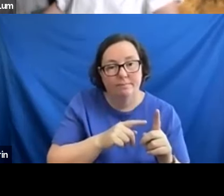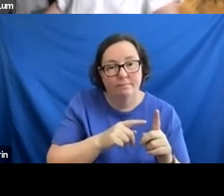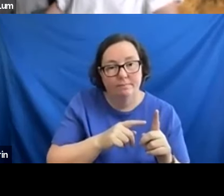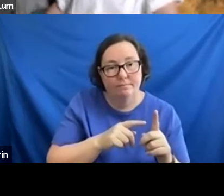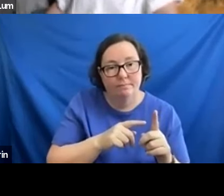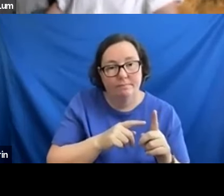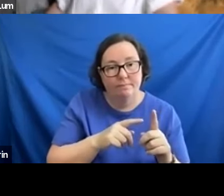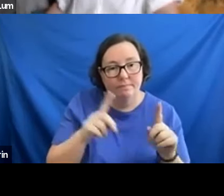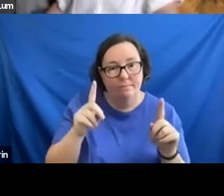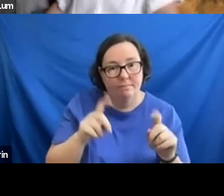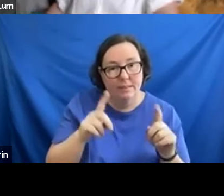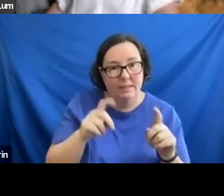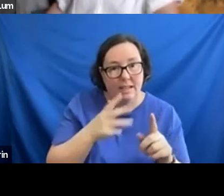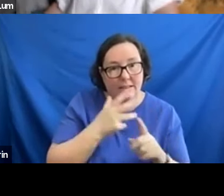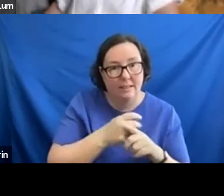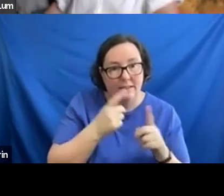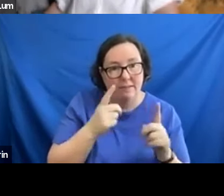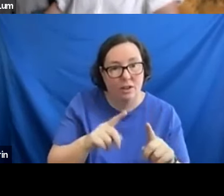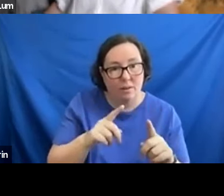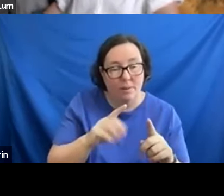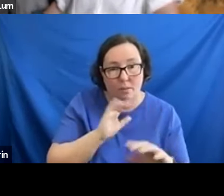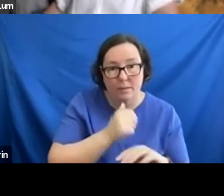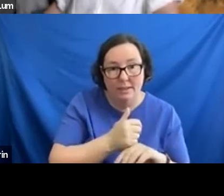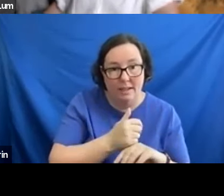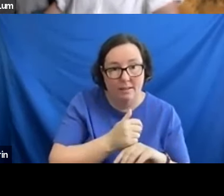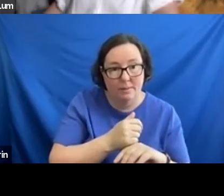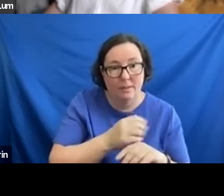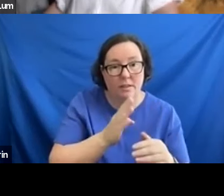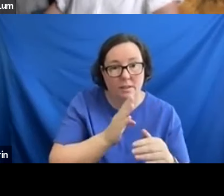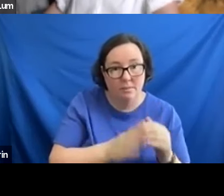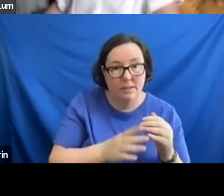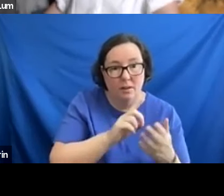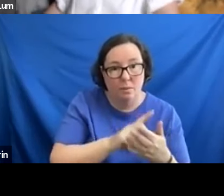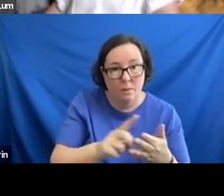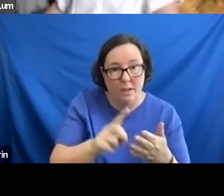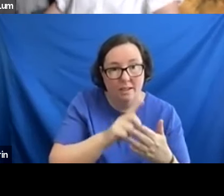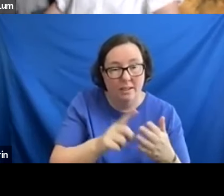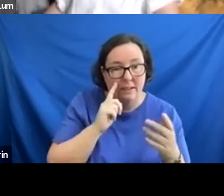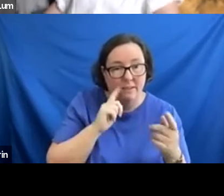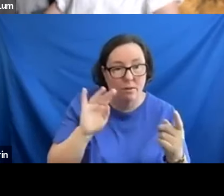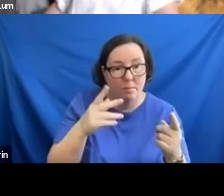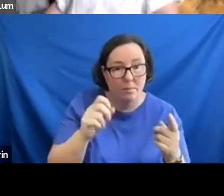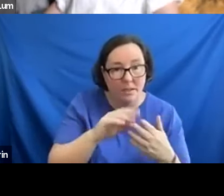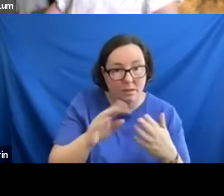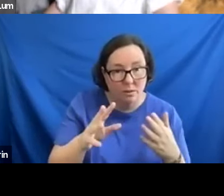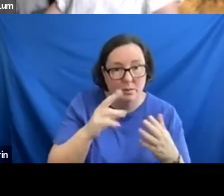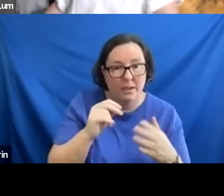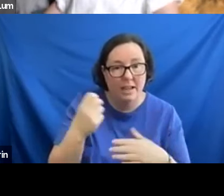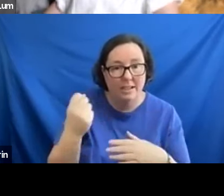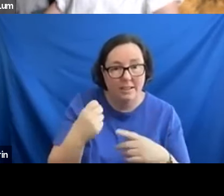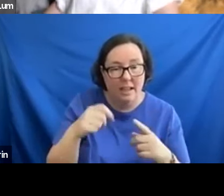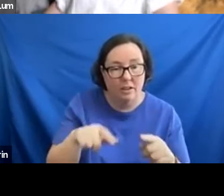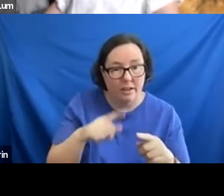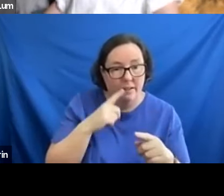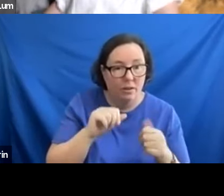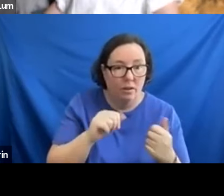the testing phenomenon that we put in place to be done weekly for BPS students and on Saturdays